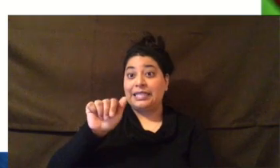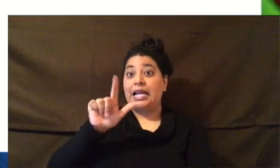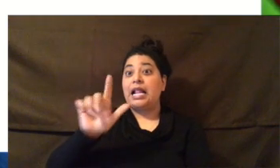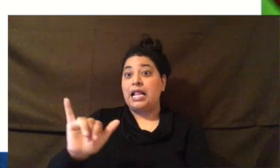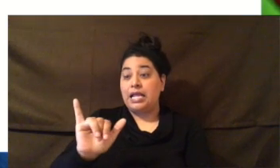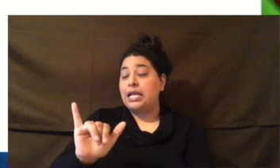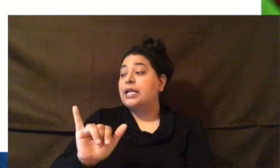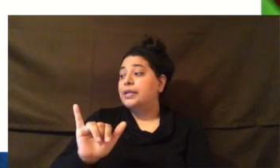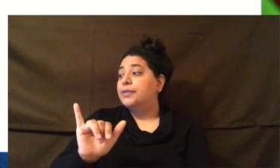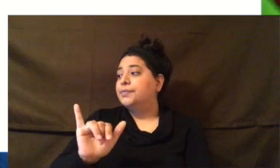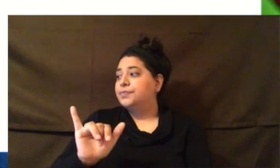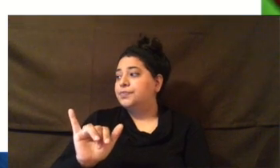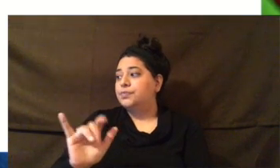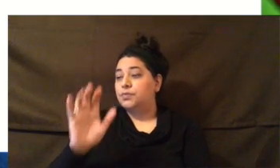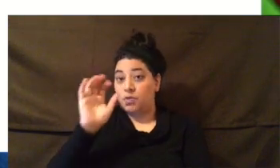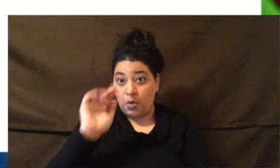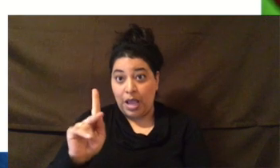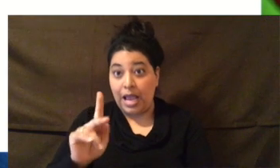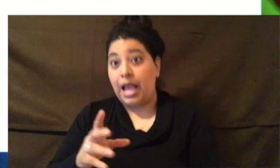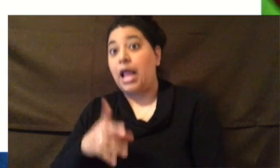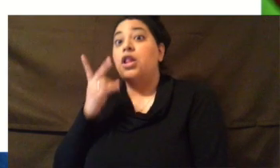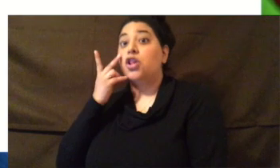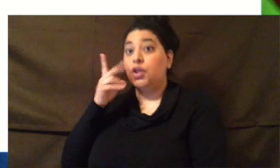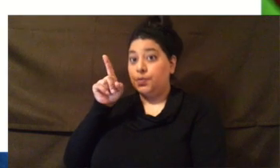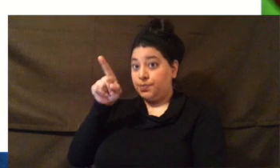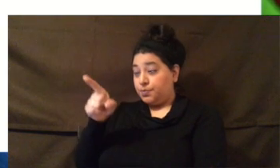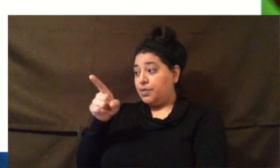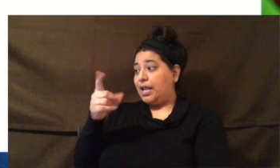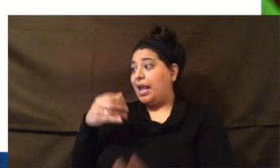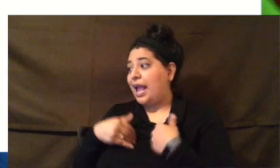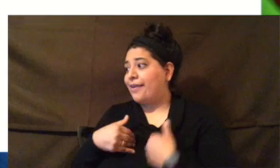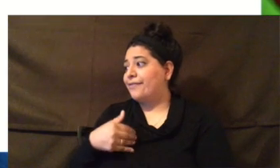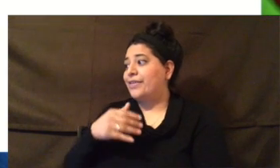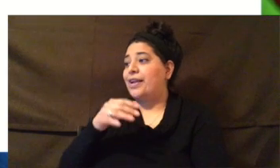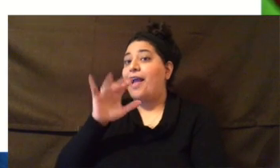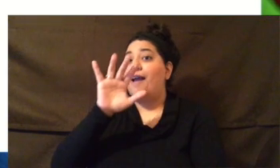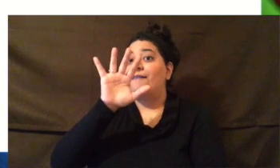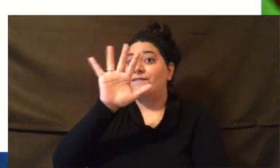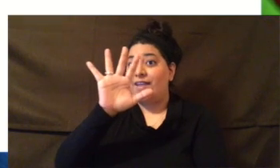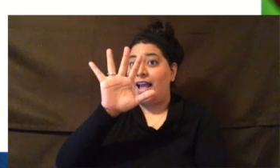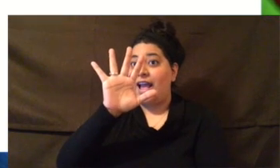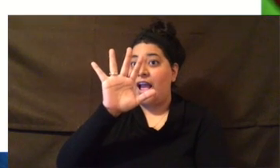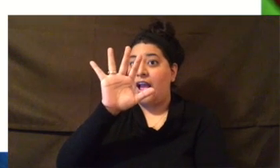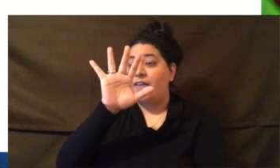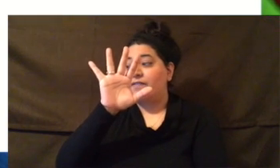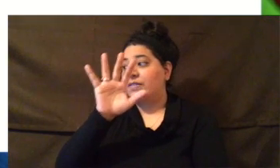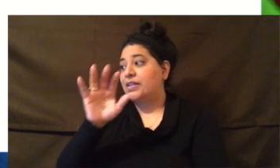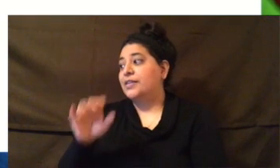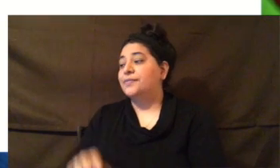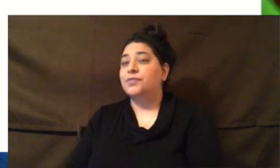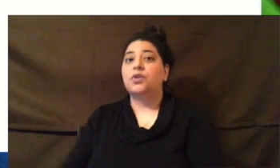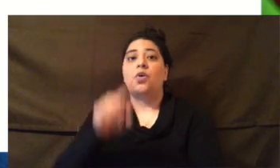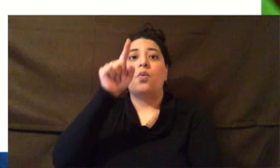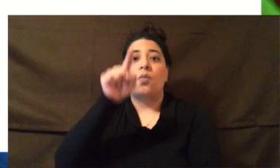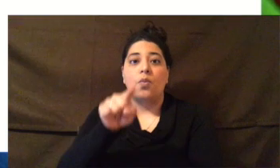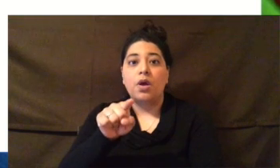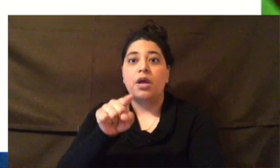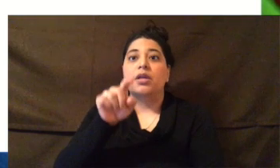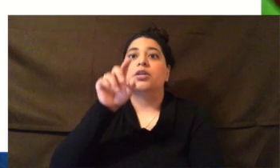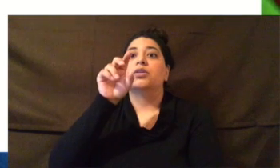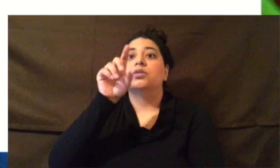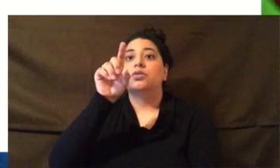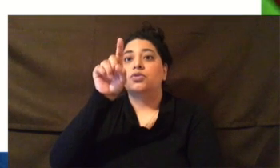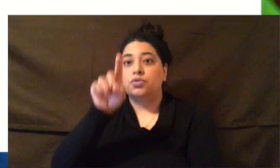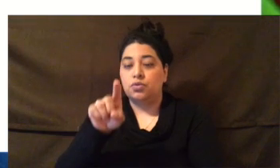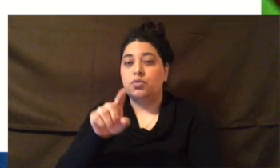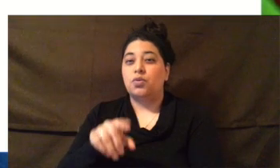marks. Okay, and over here I have 5, 6, 7, and 8.